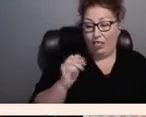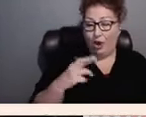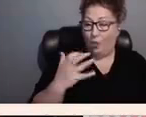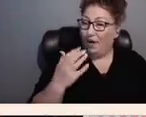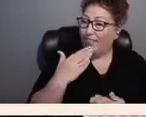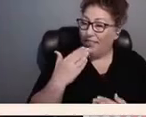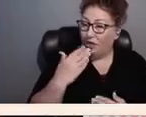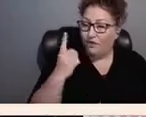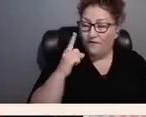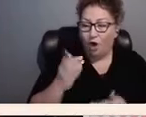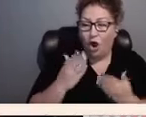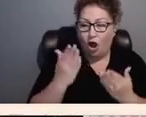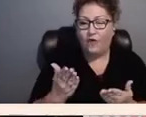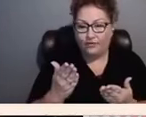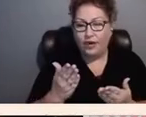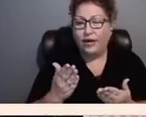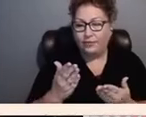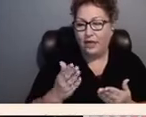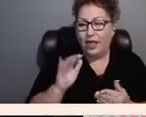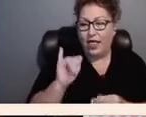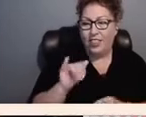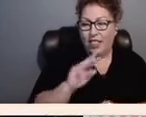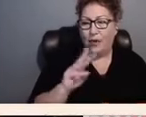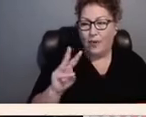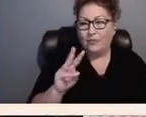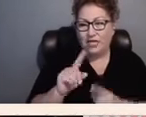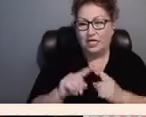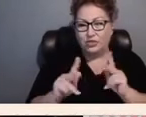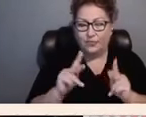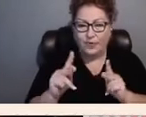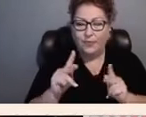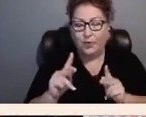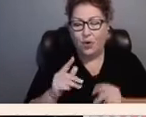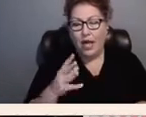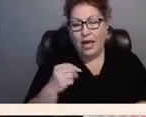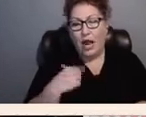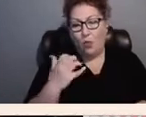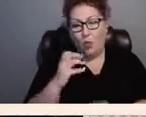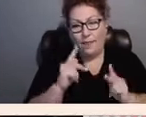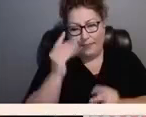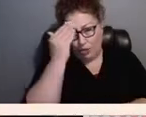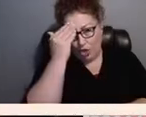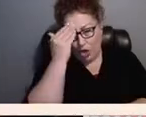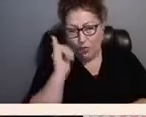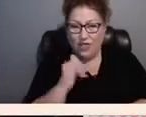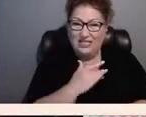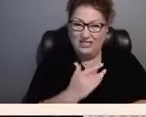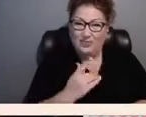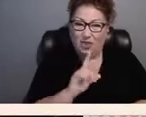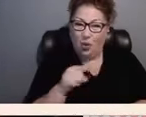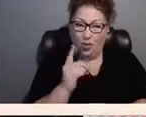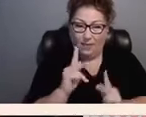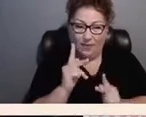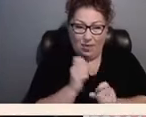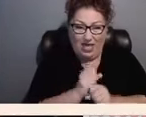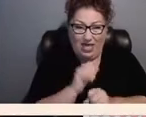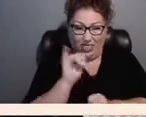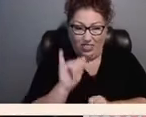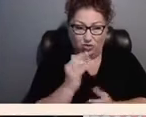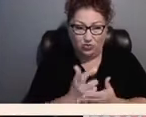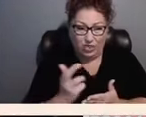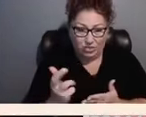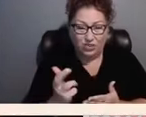offering that website to folks. And I want folks to know that usually the only people who get to those resources are